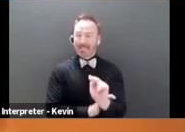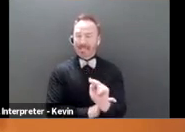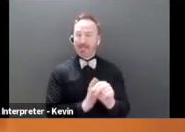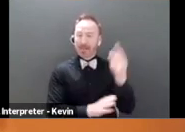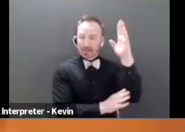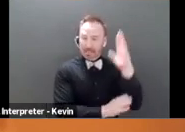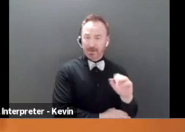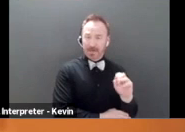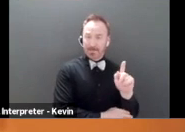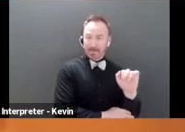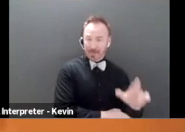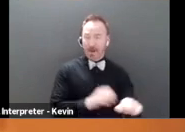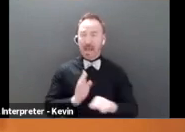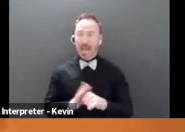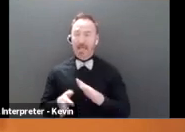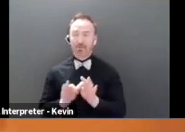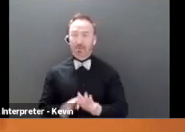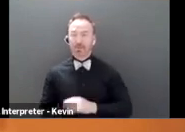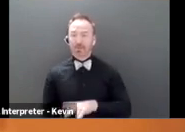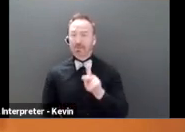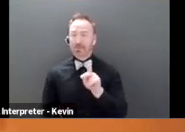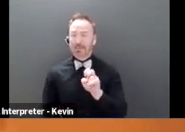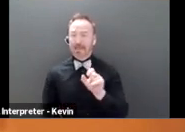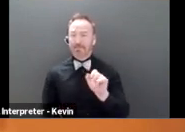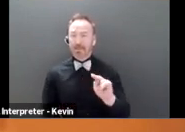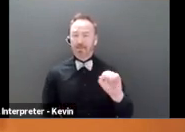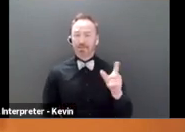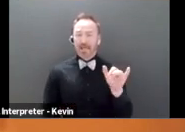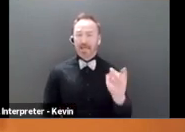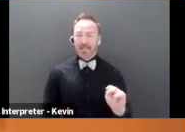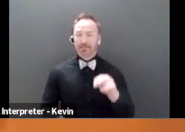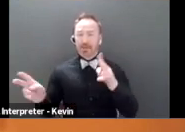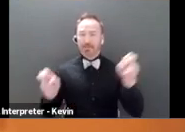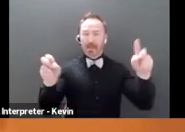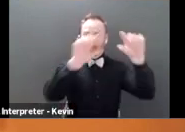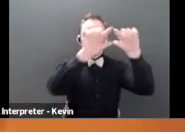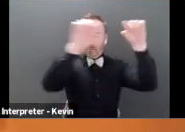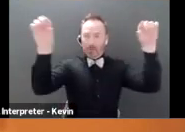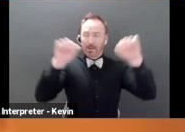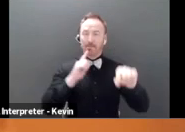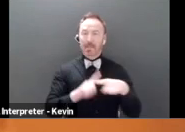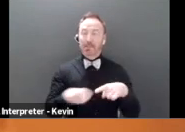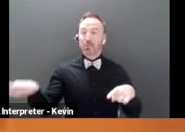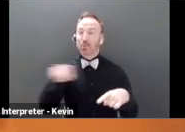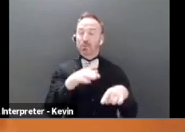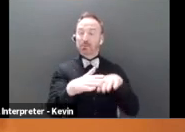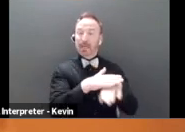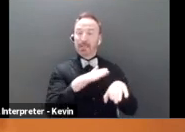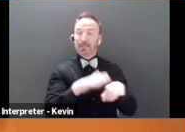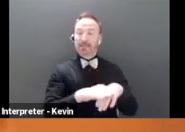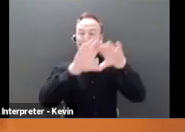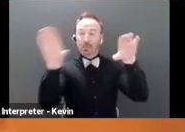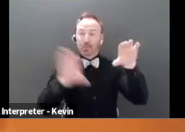the interpreters, Kevin and Shannon, to the top of your gallery. In addition, anyone in the session today can access the Zoom closed